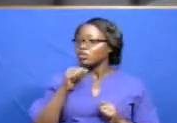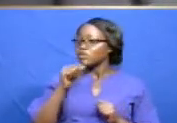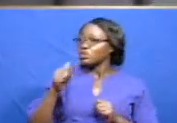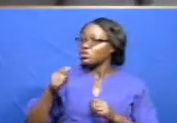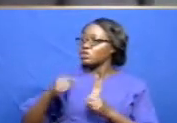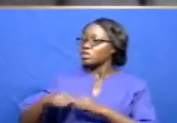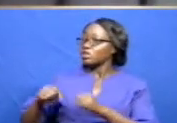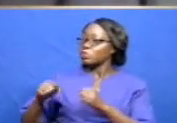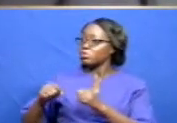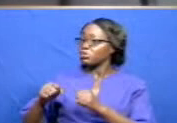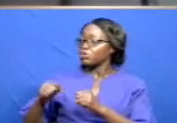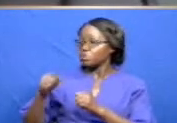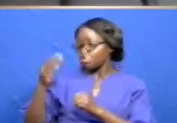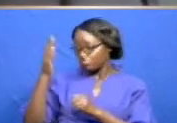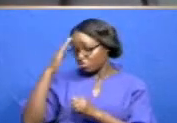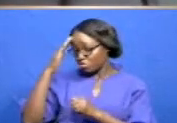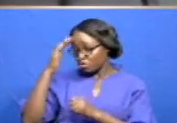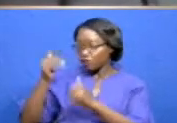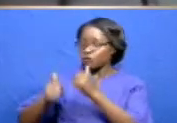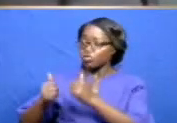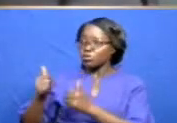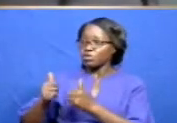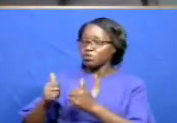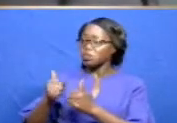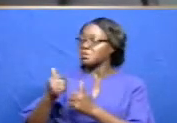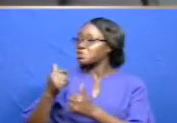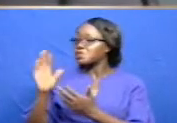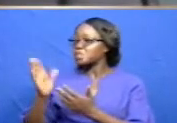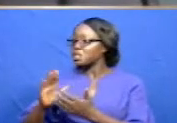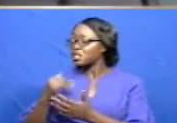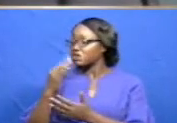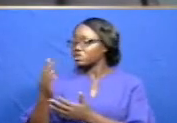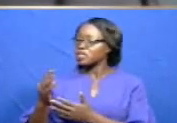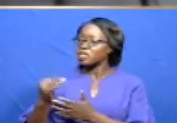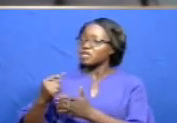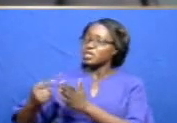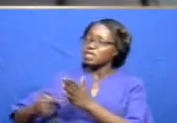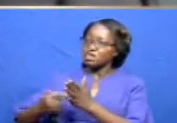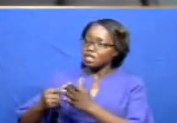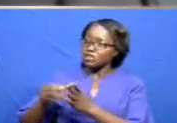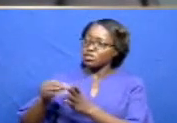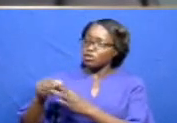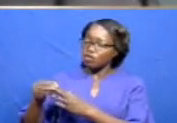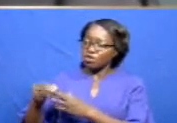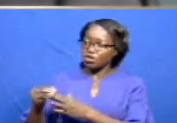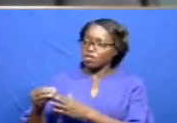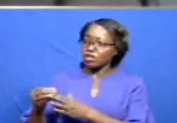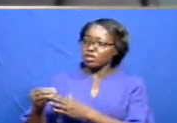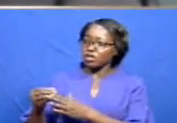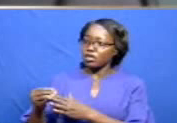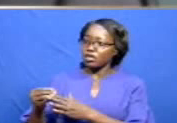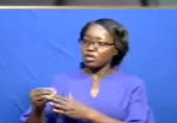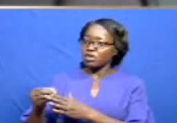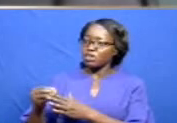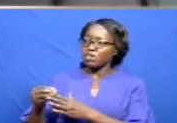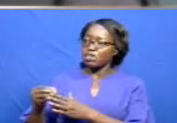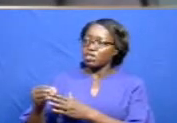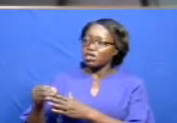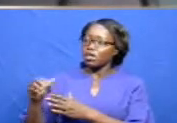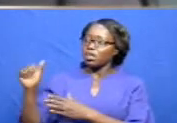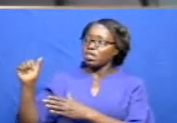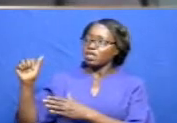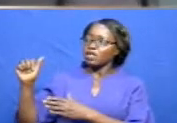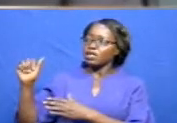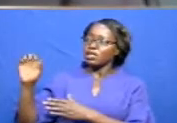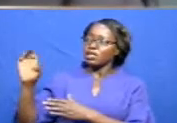which balloon is giving you a signal, because you can't tell if it's a terrestrial signal or aerial base station unless